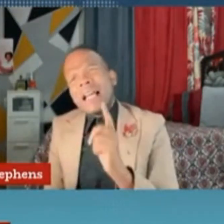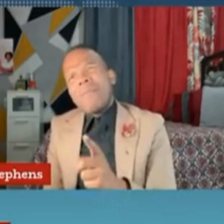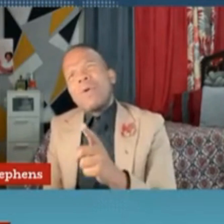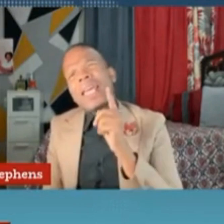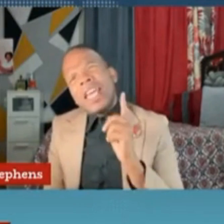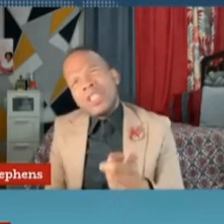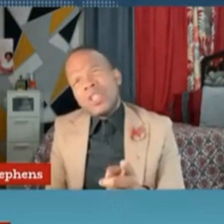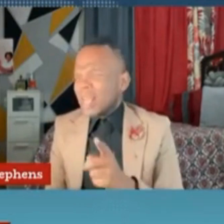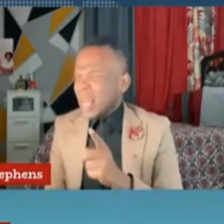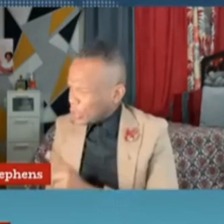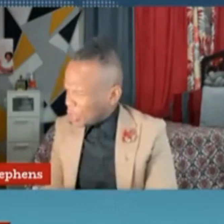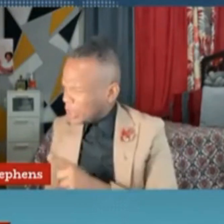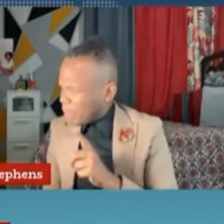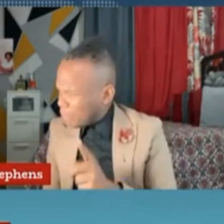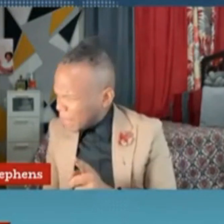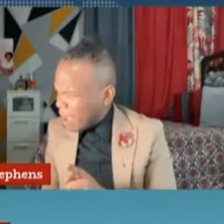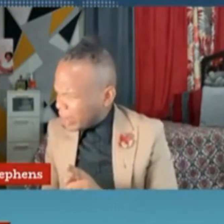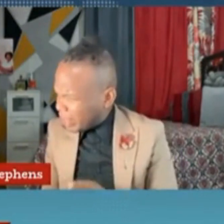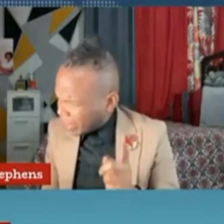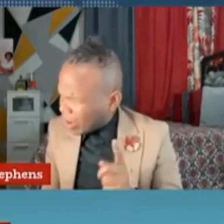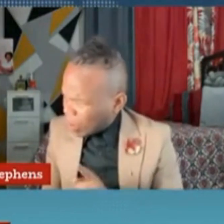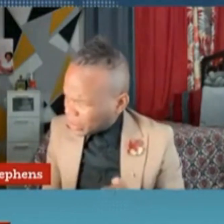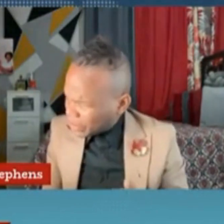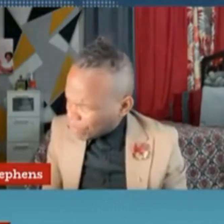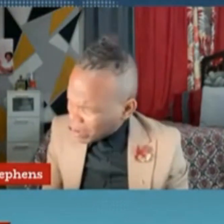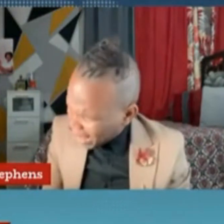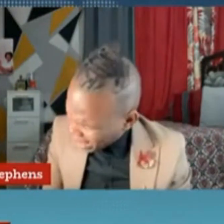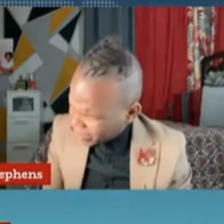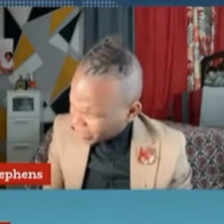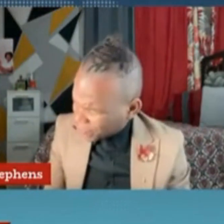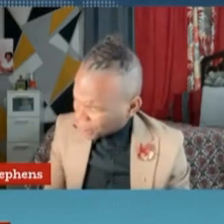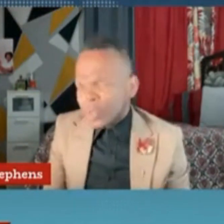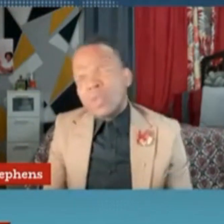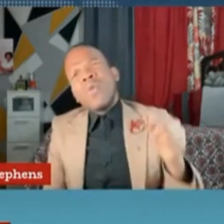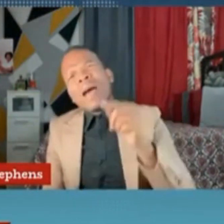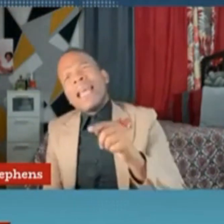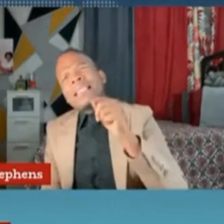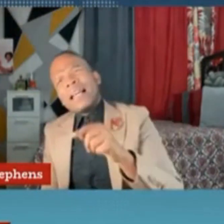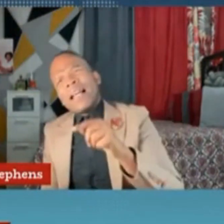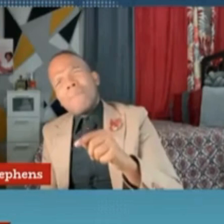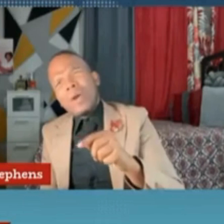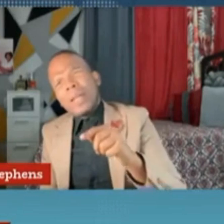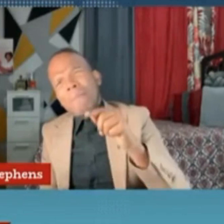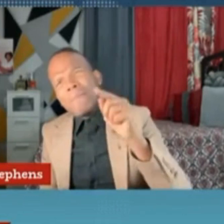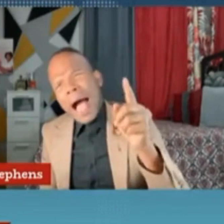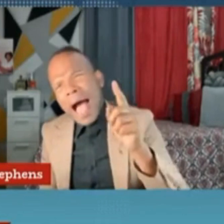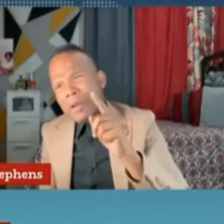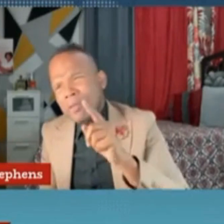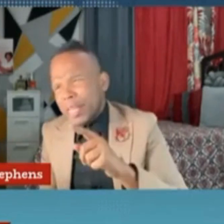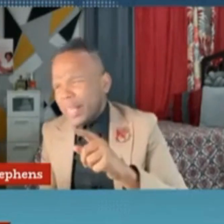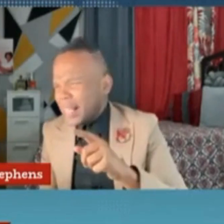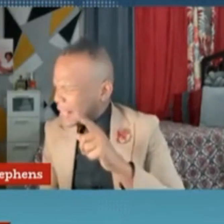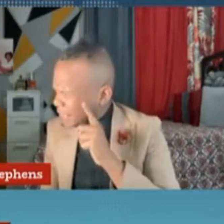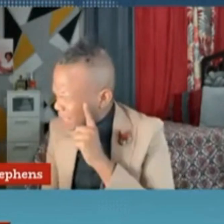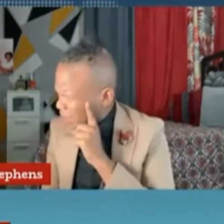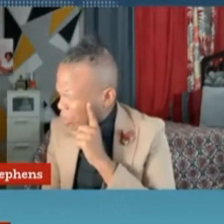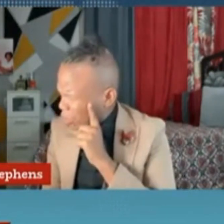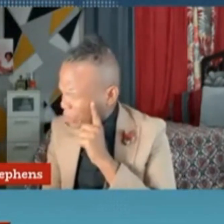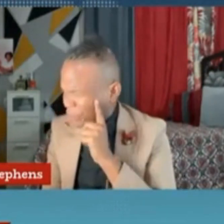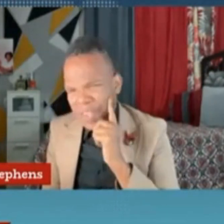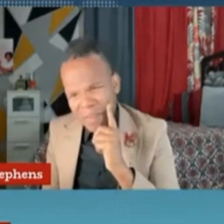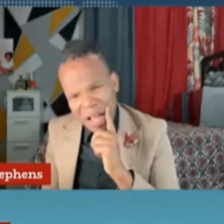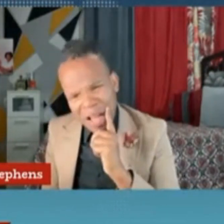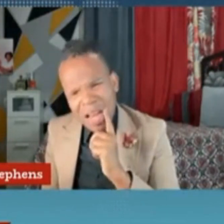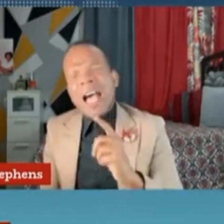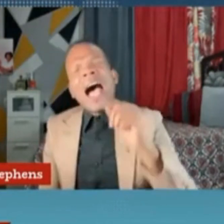I think about the 830 billion unaccounted for in health. When I think about the band raiders, I think